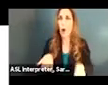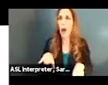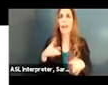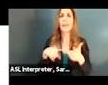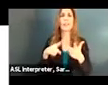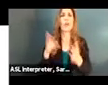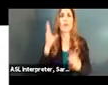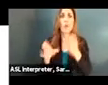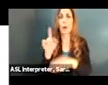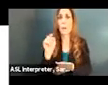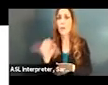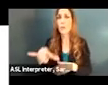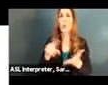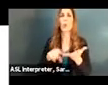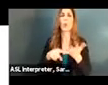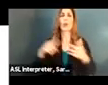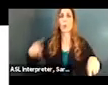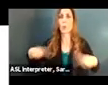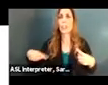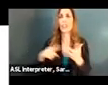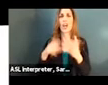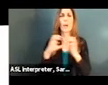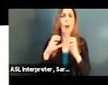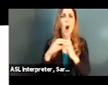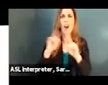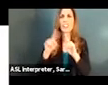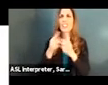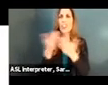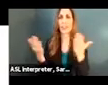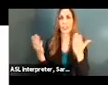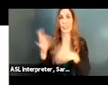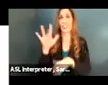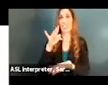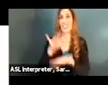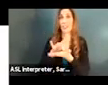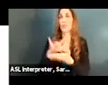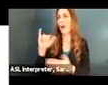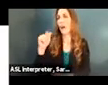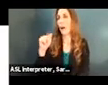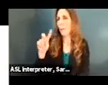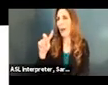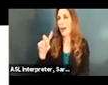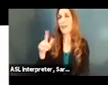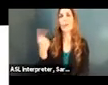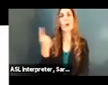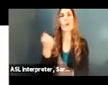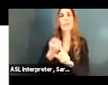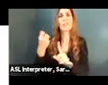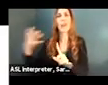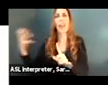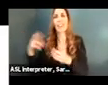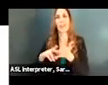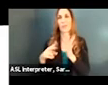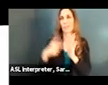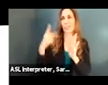toy, a wheelchair, and a bunch of like fidgets or balls all surrounding an iPad. And we're constantly expanding what we think of as